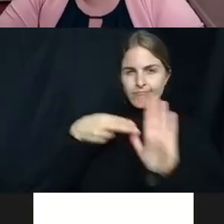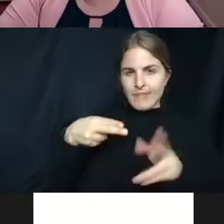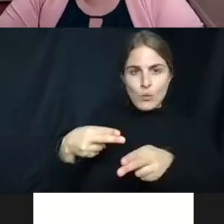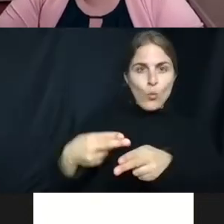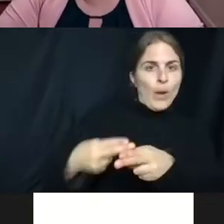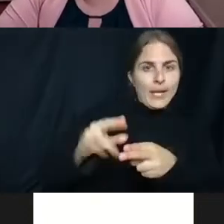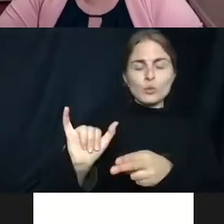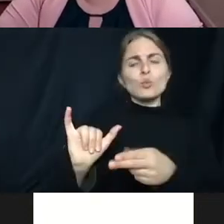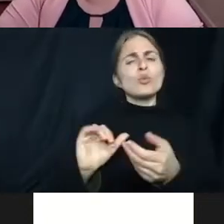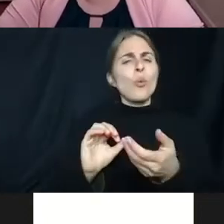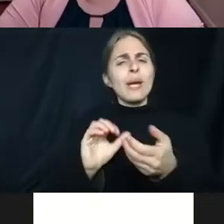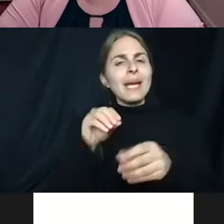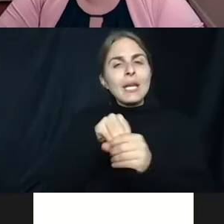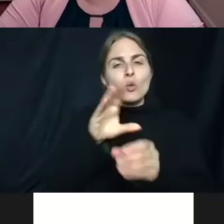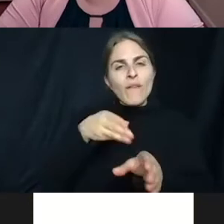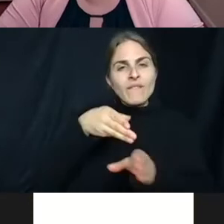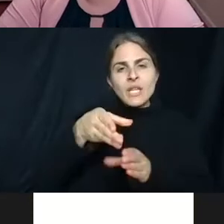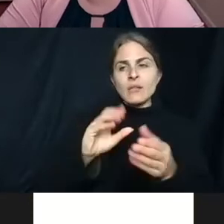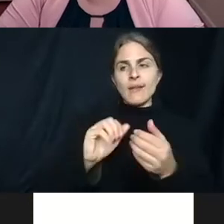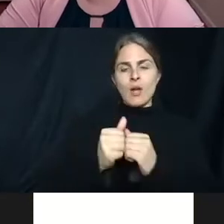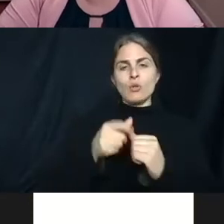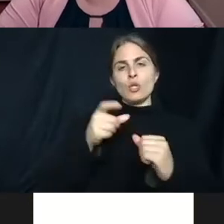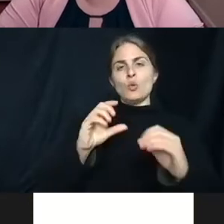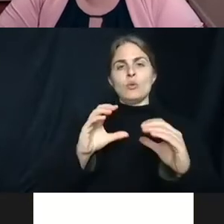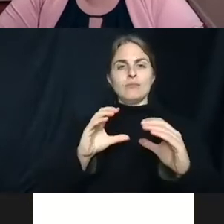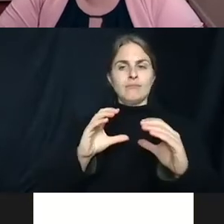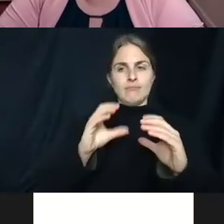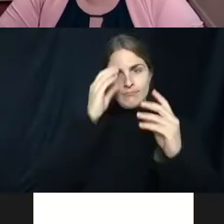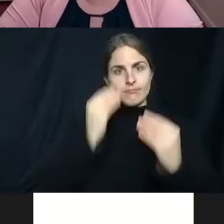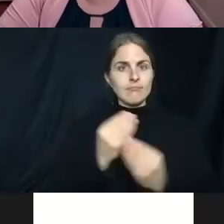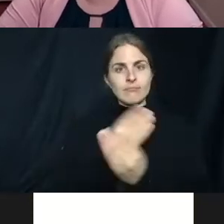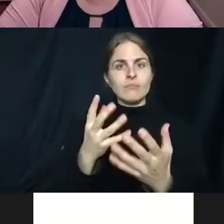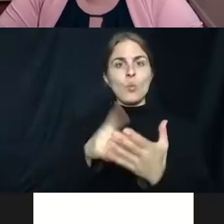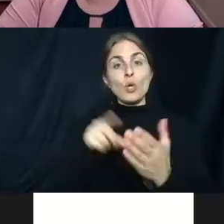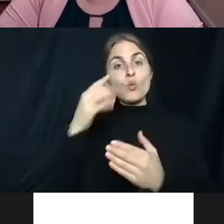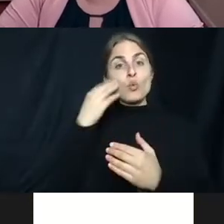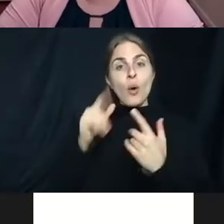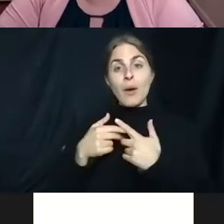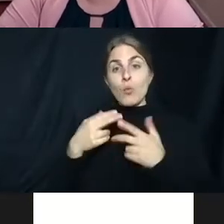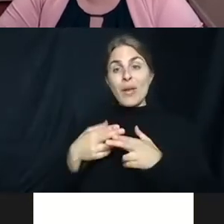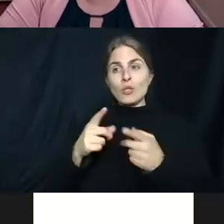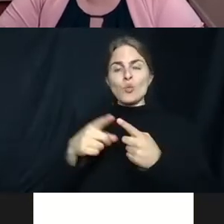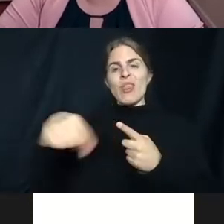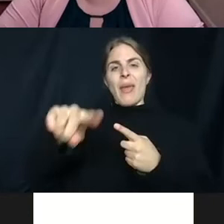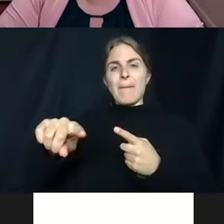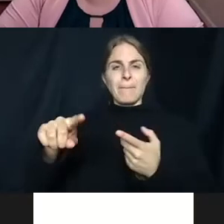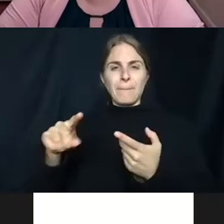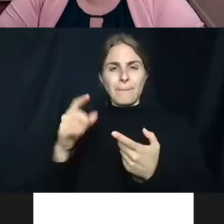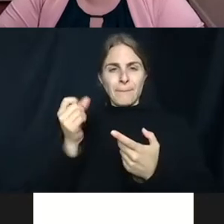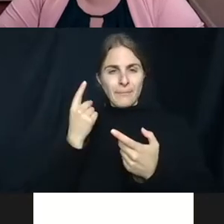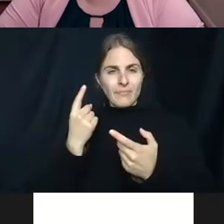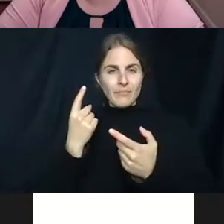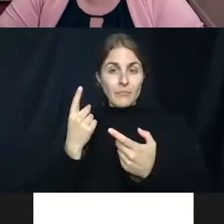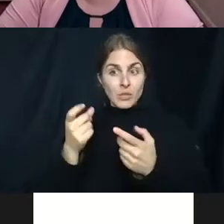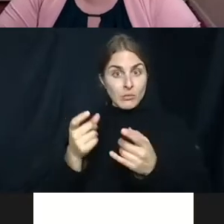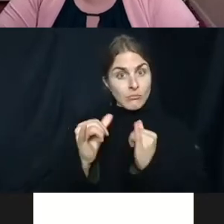you kind of communicate what you know about weight to them? Because it's kind of different, right? You both